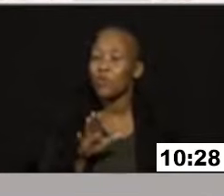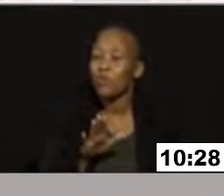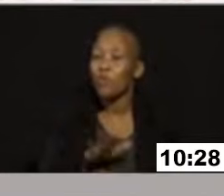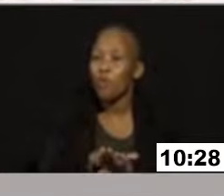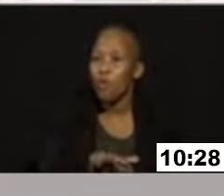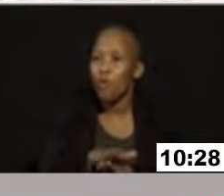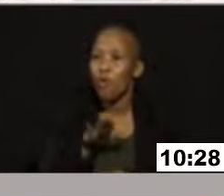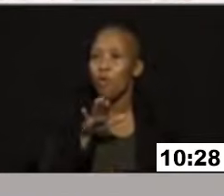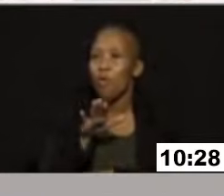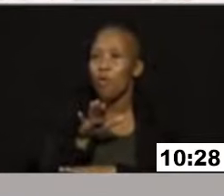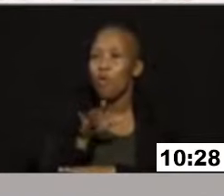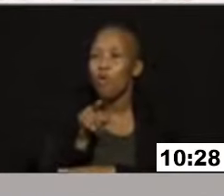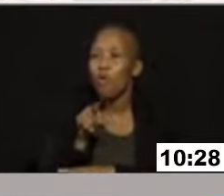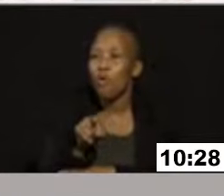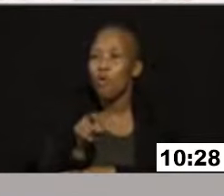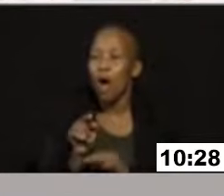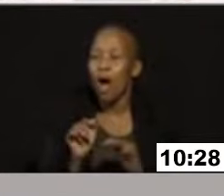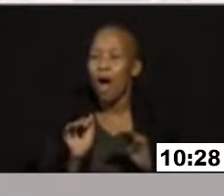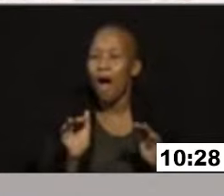than